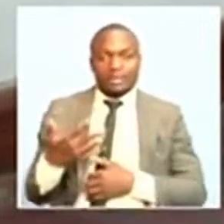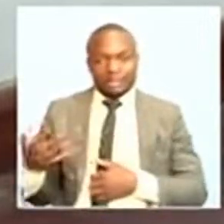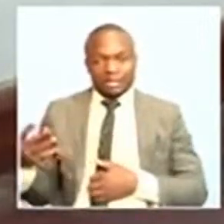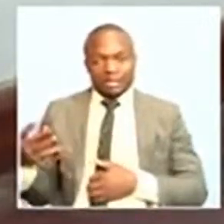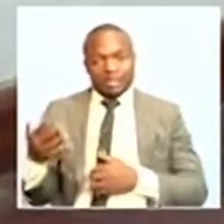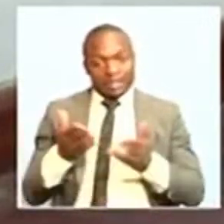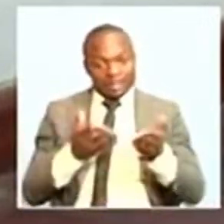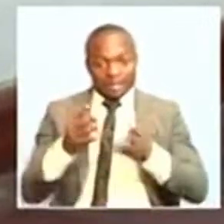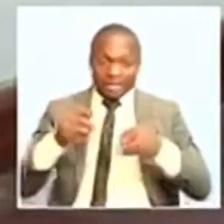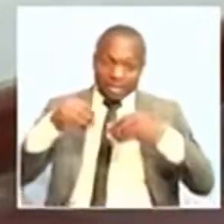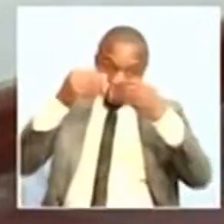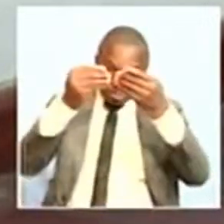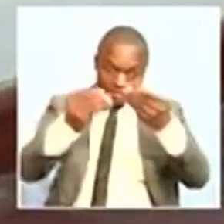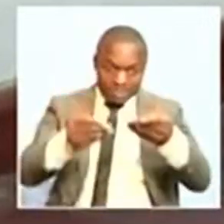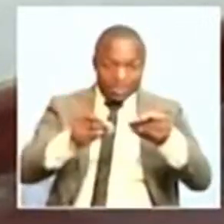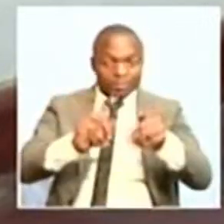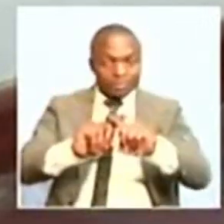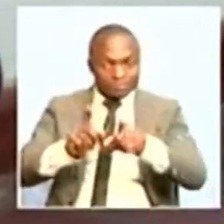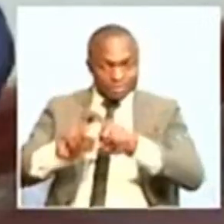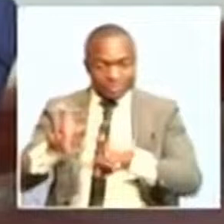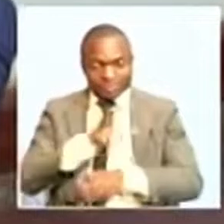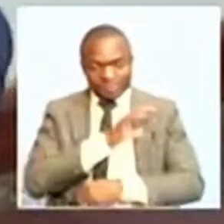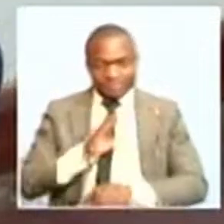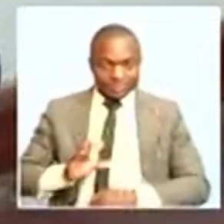taxable suppliers are standard rated